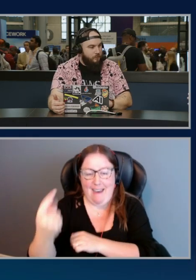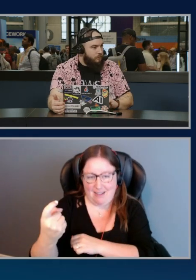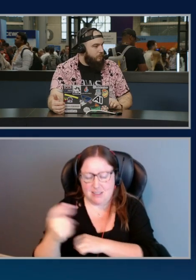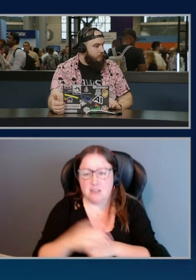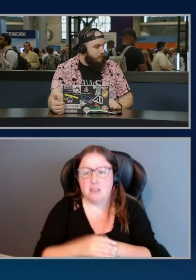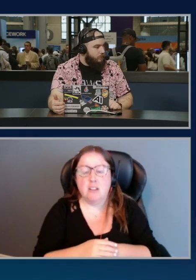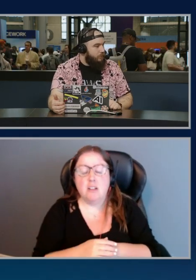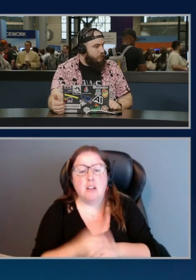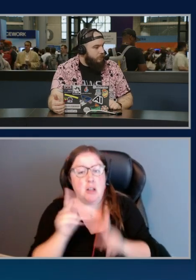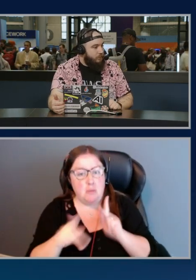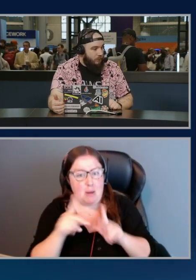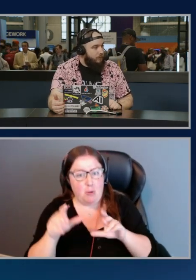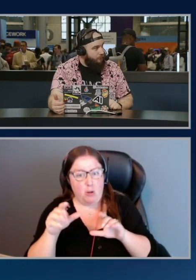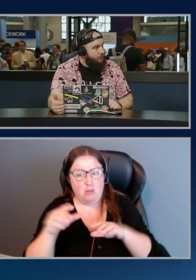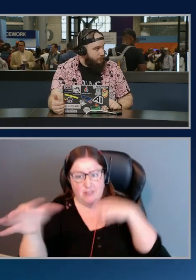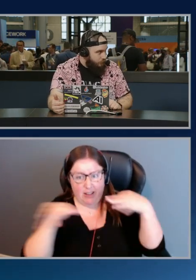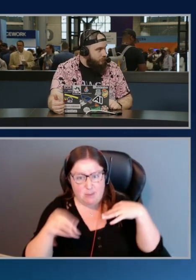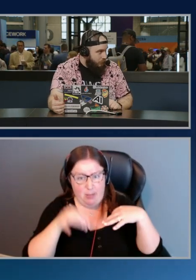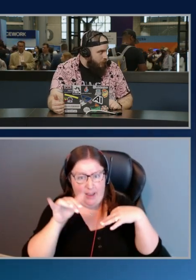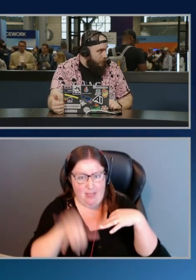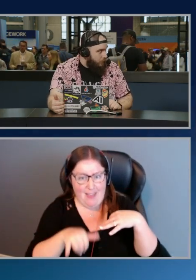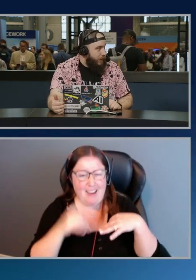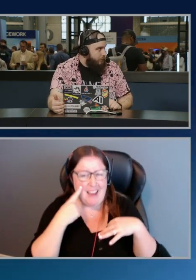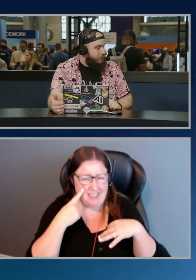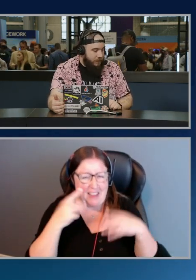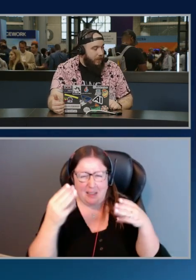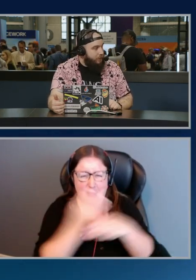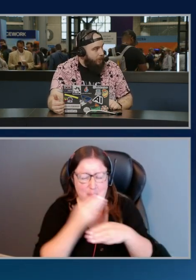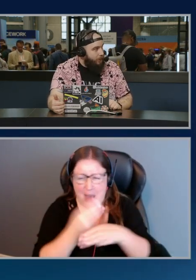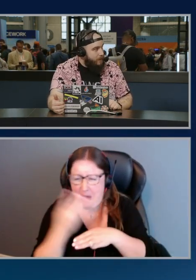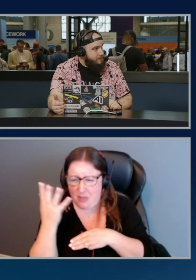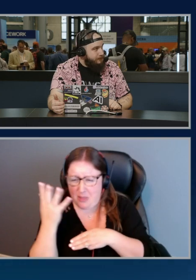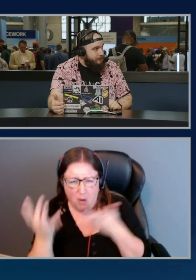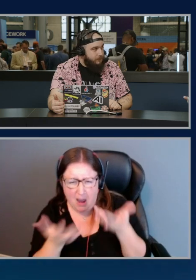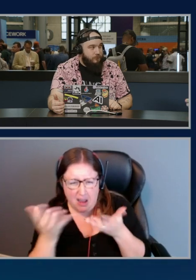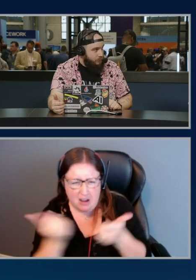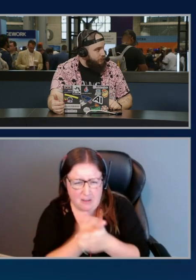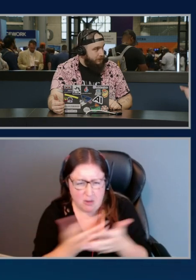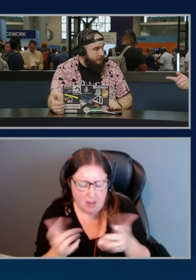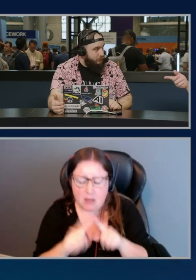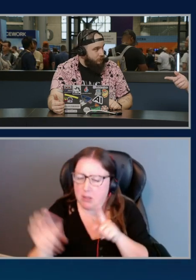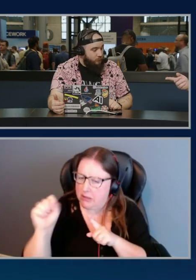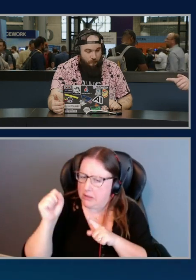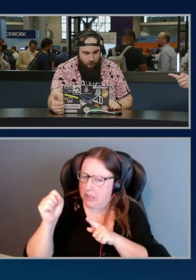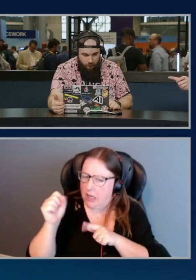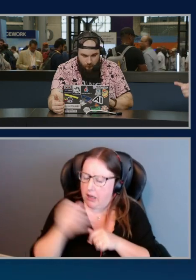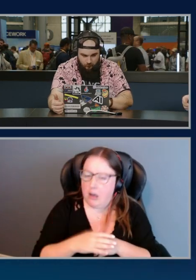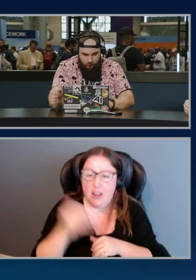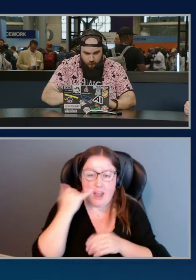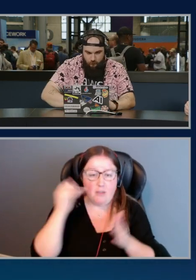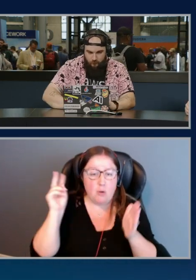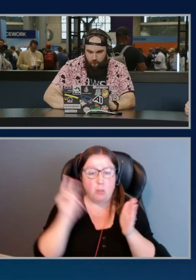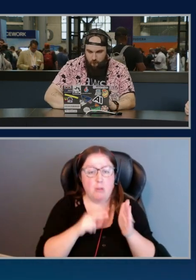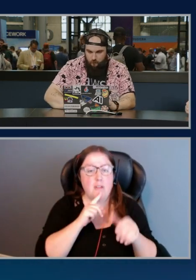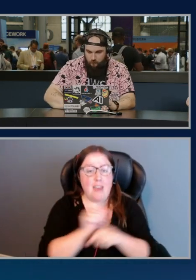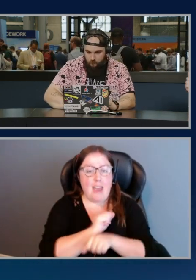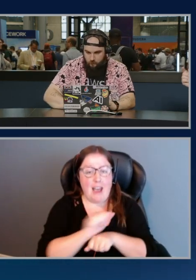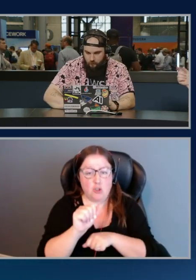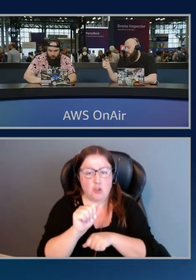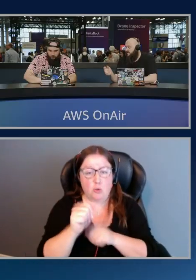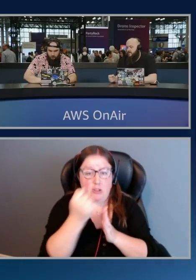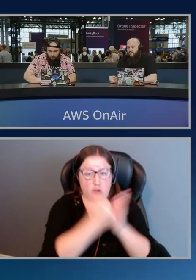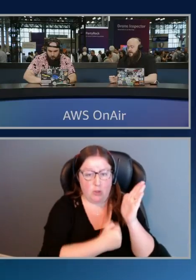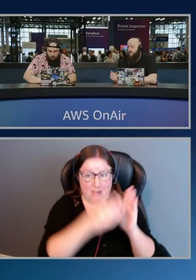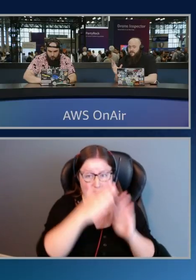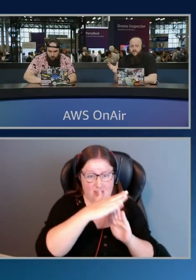have actually done the explanation, and I think, like, literally the math about why you can't. Yeah, exactly. So if you go look at the actual web scraping part there at the top where I just